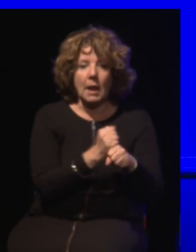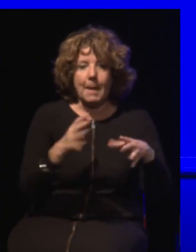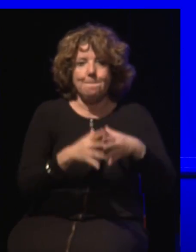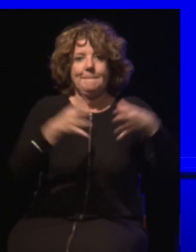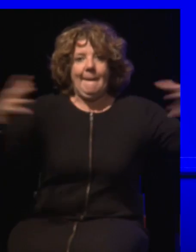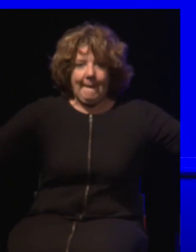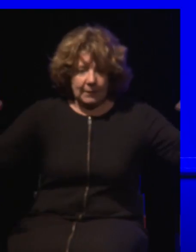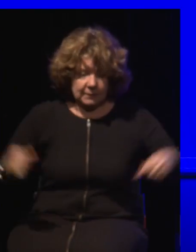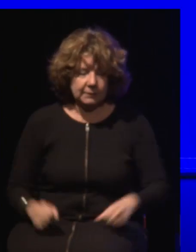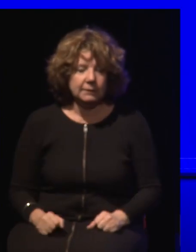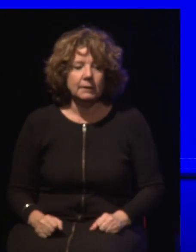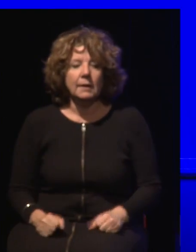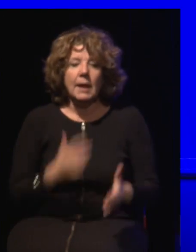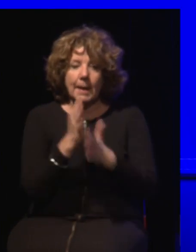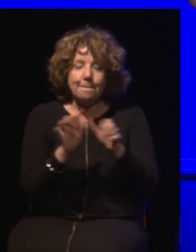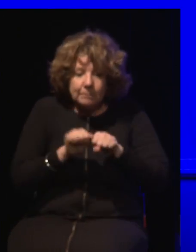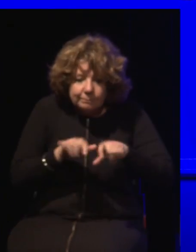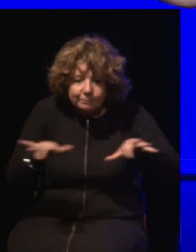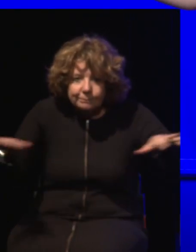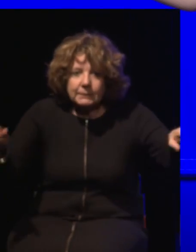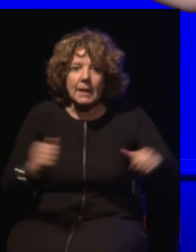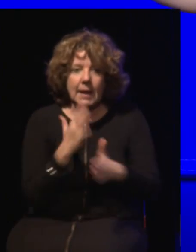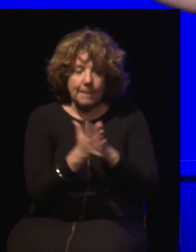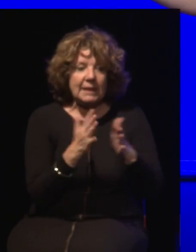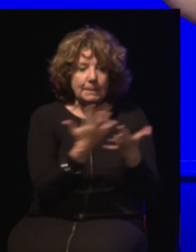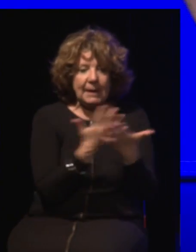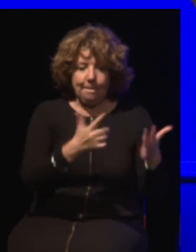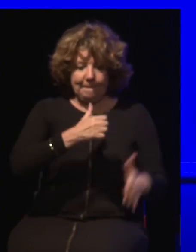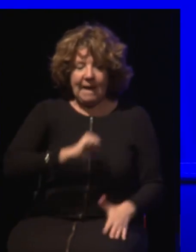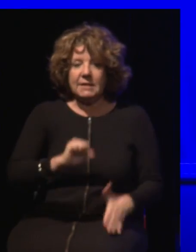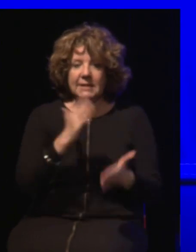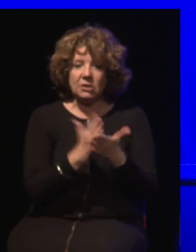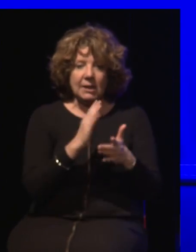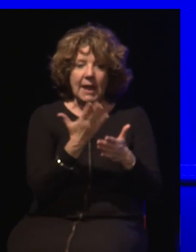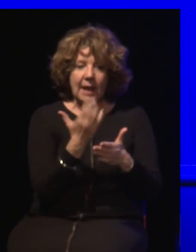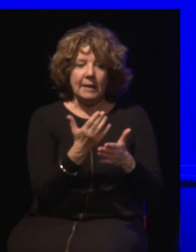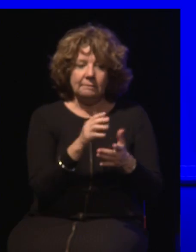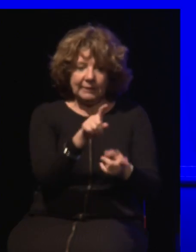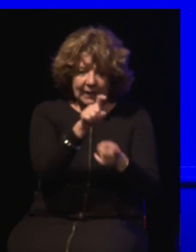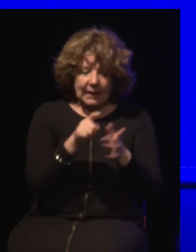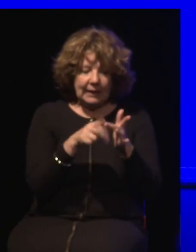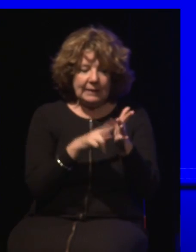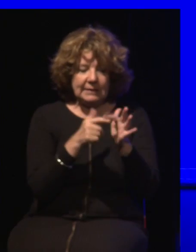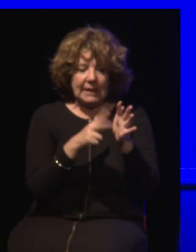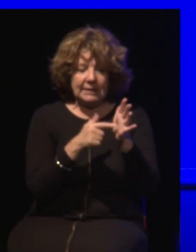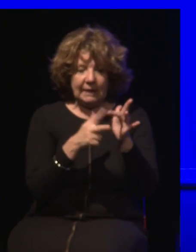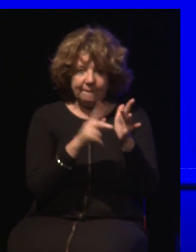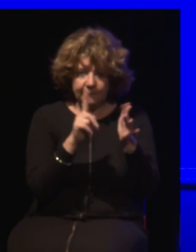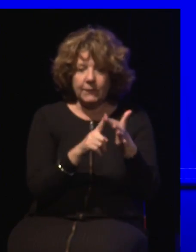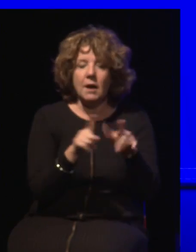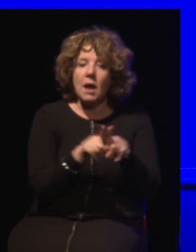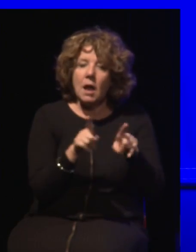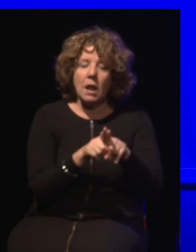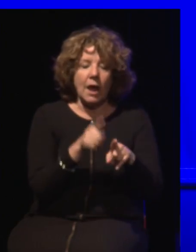behaviours are being incentivised. The experience runs for years. Groups as large as communities and entire nations